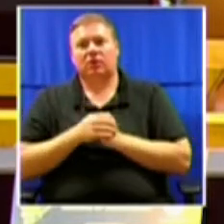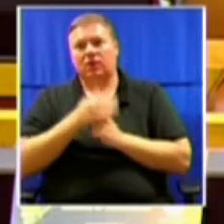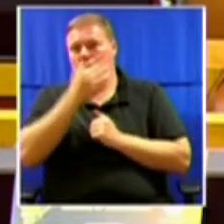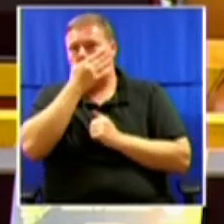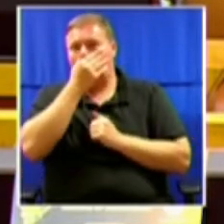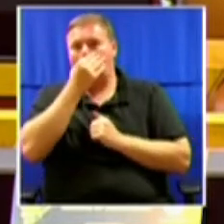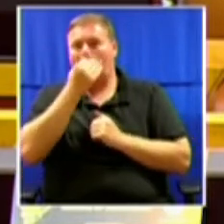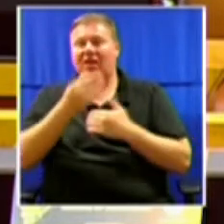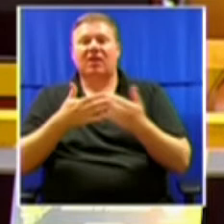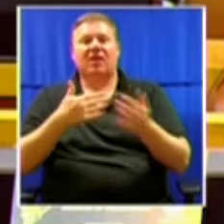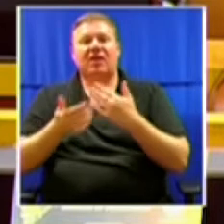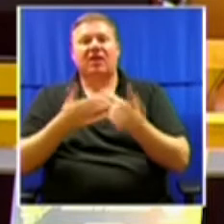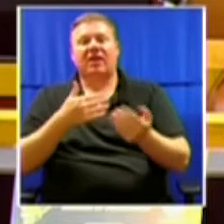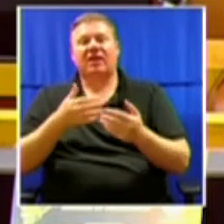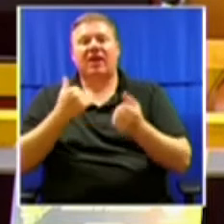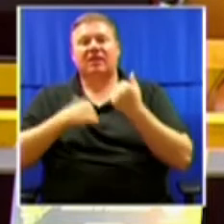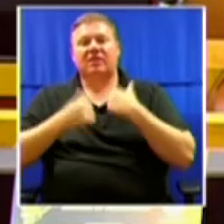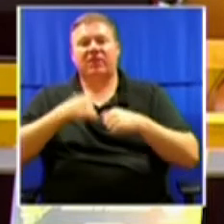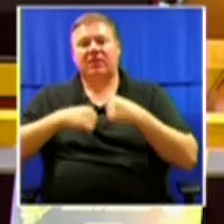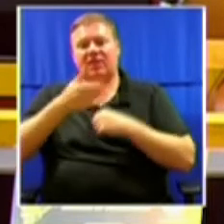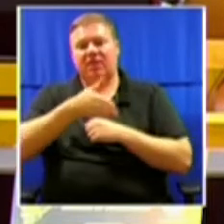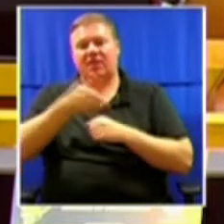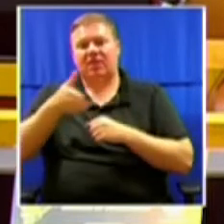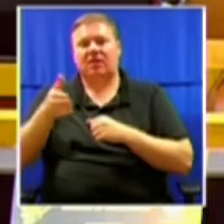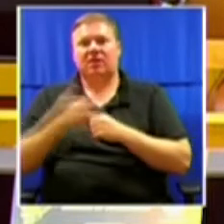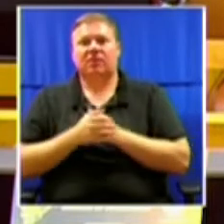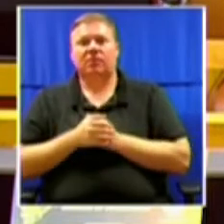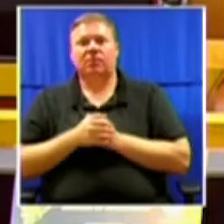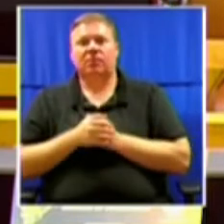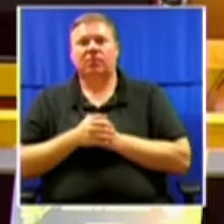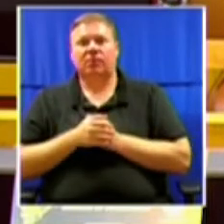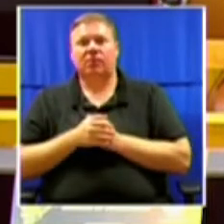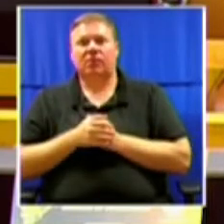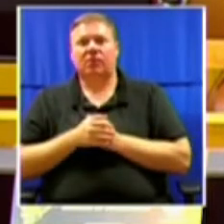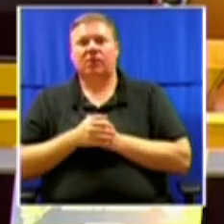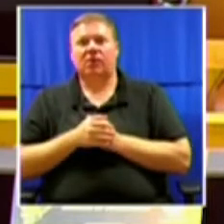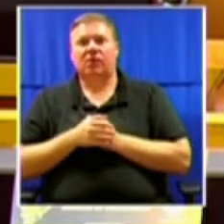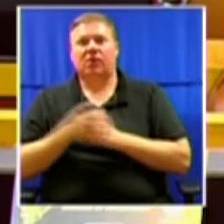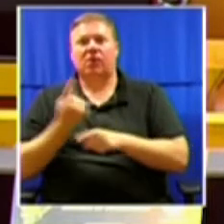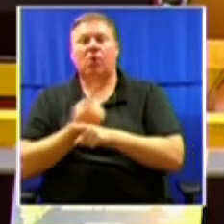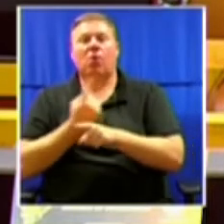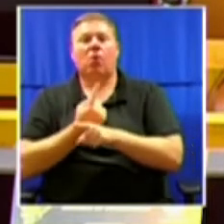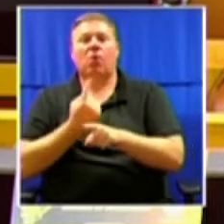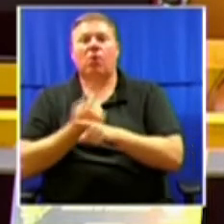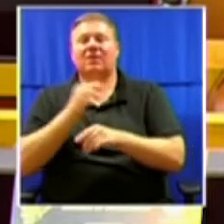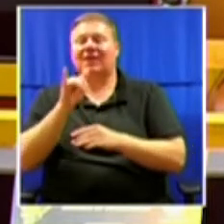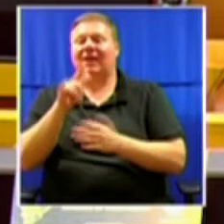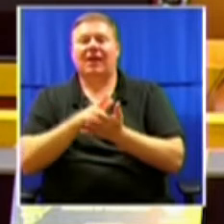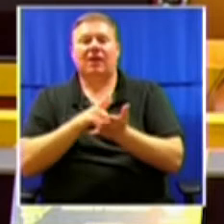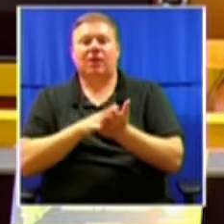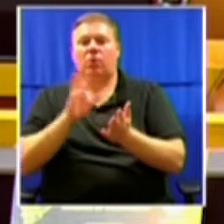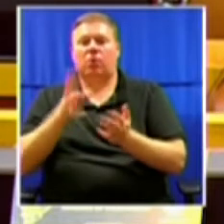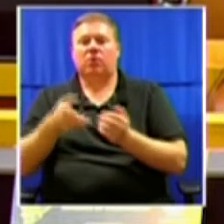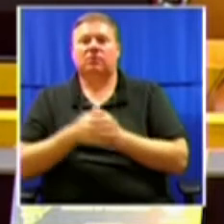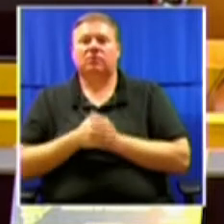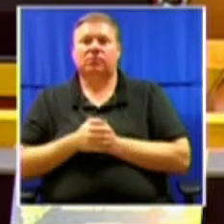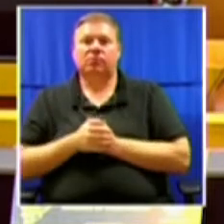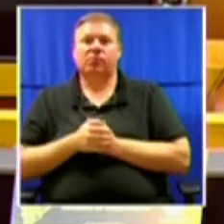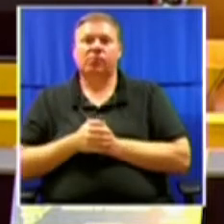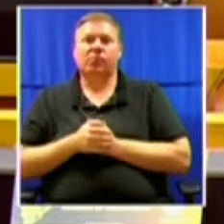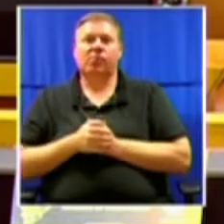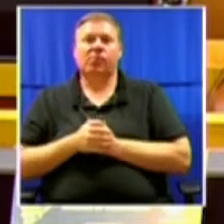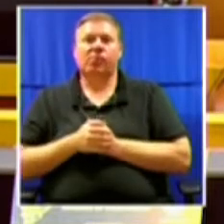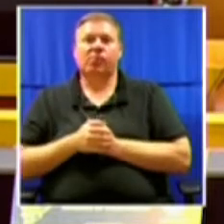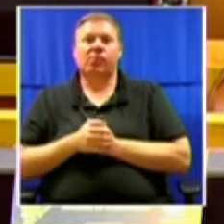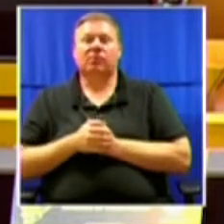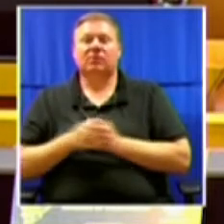any activities on that land were and would always remain illegal. In addition, Chairperson,